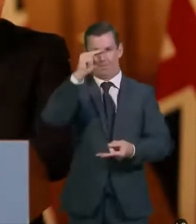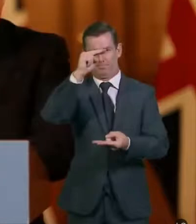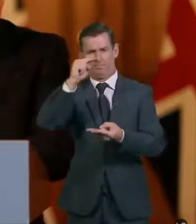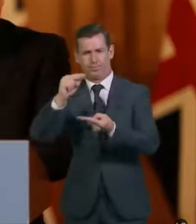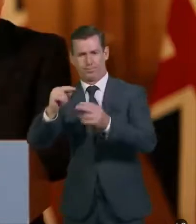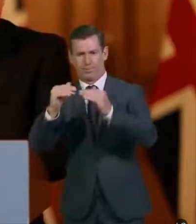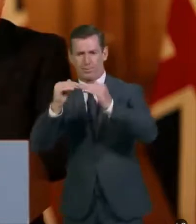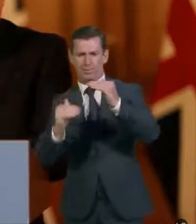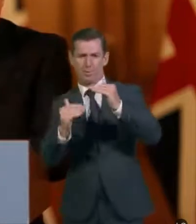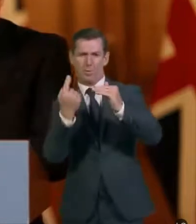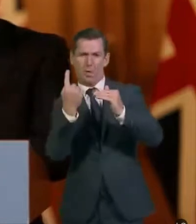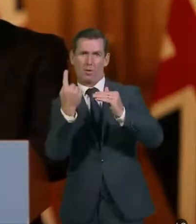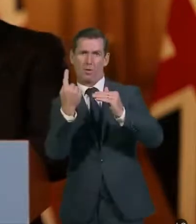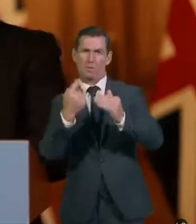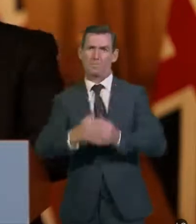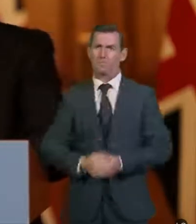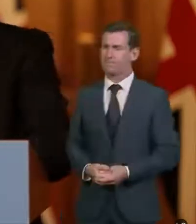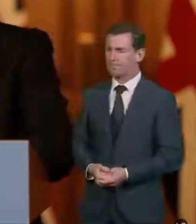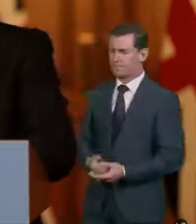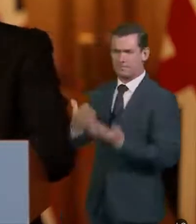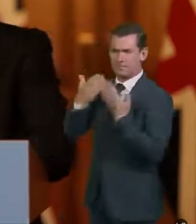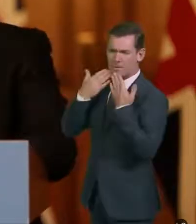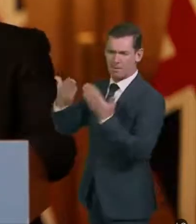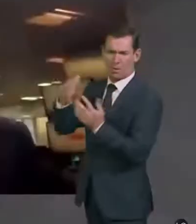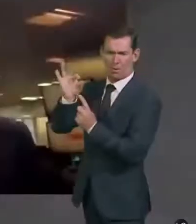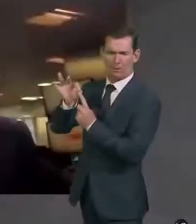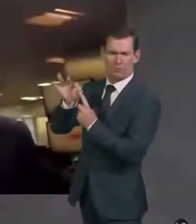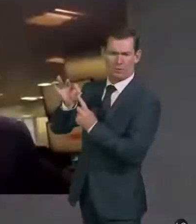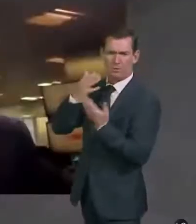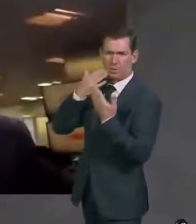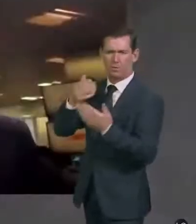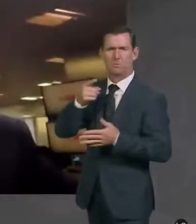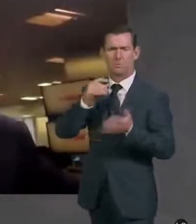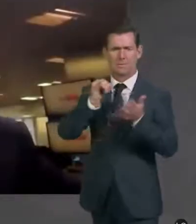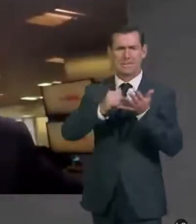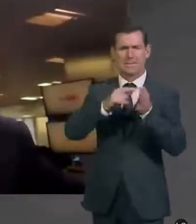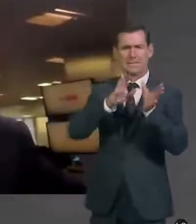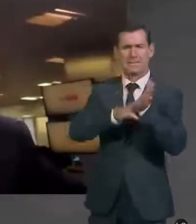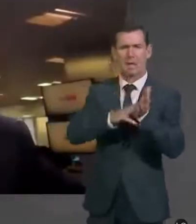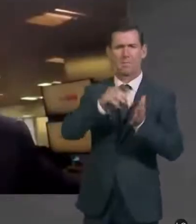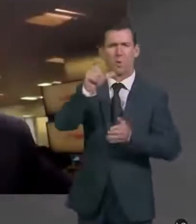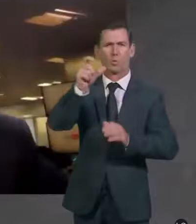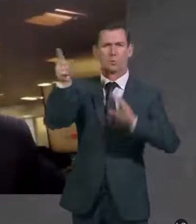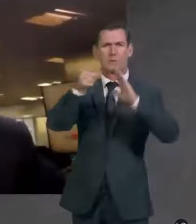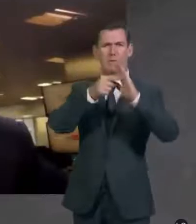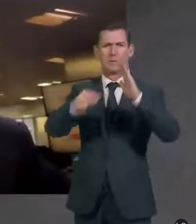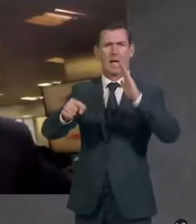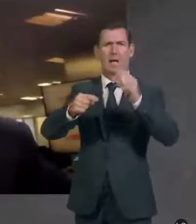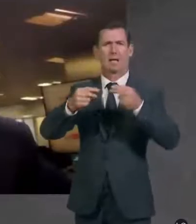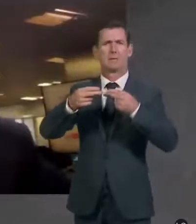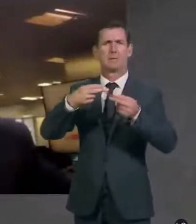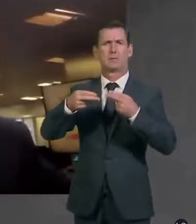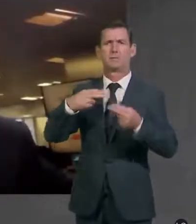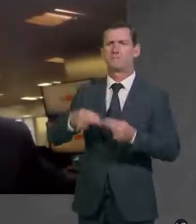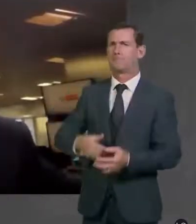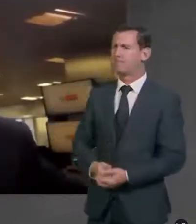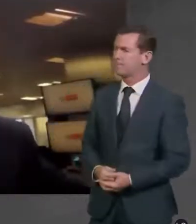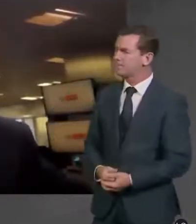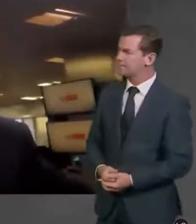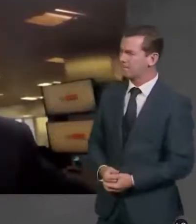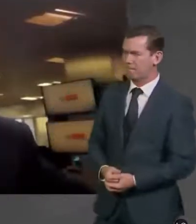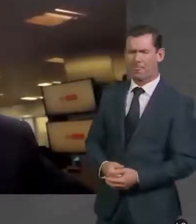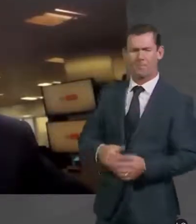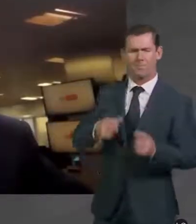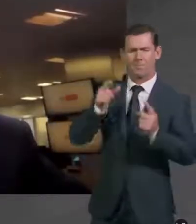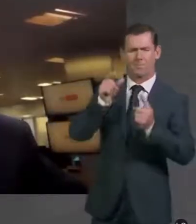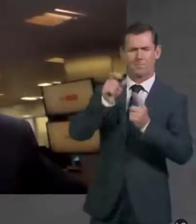to Sam Coates of Sky. Prime Minister, the presentation that you just showed